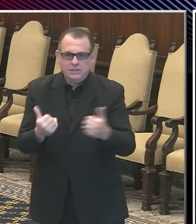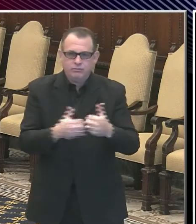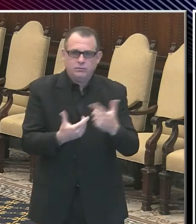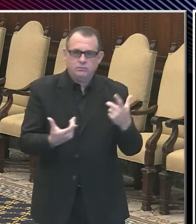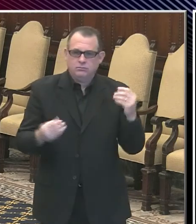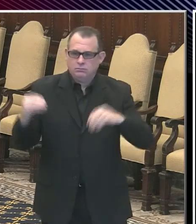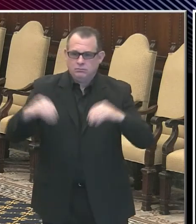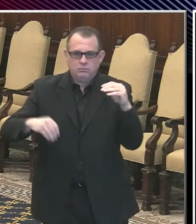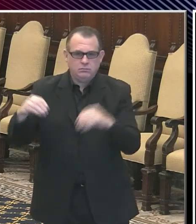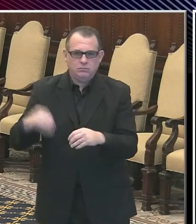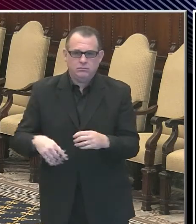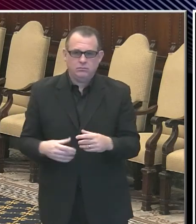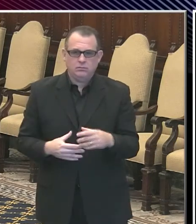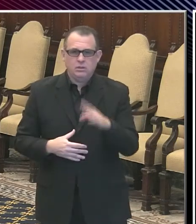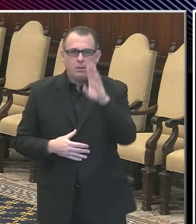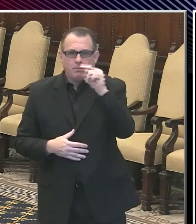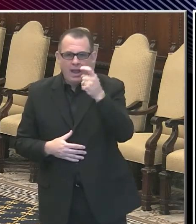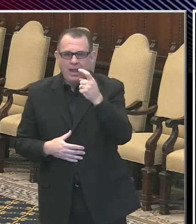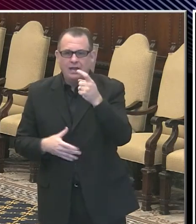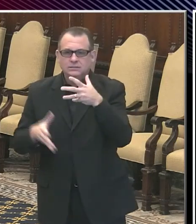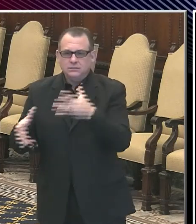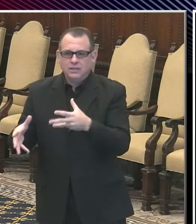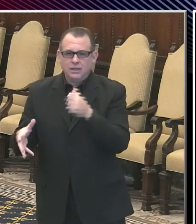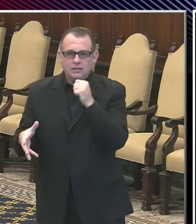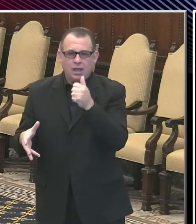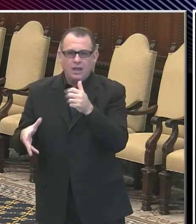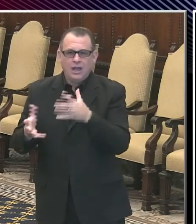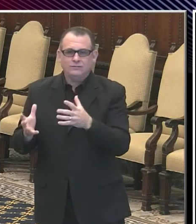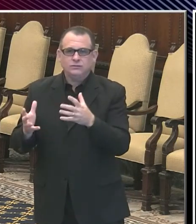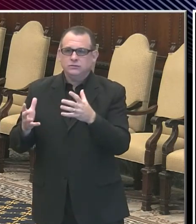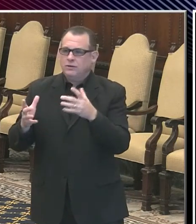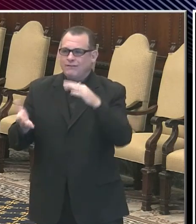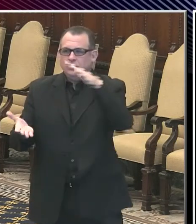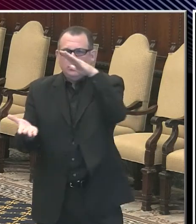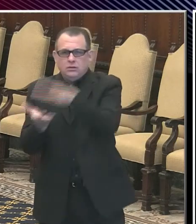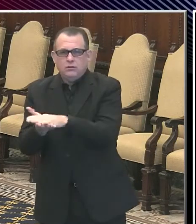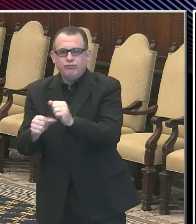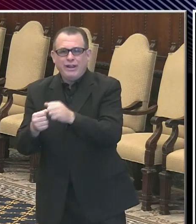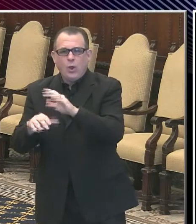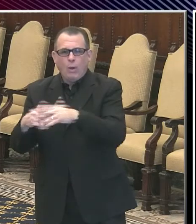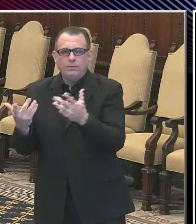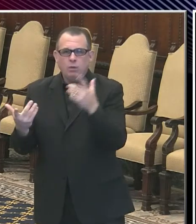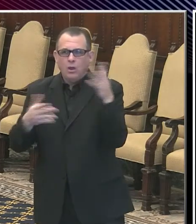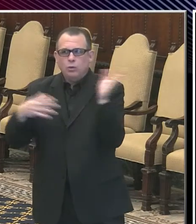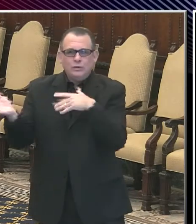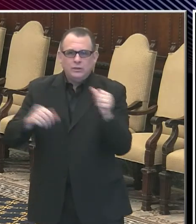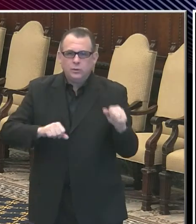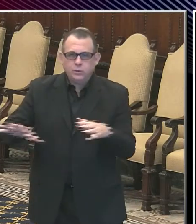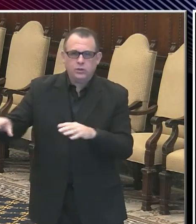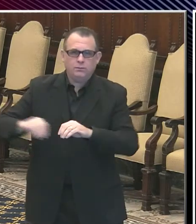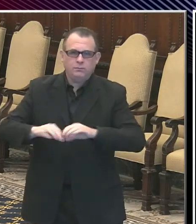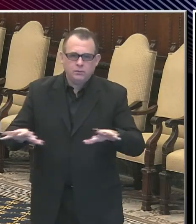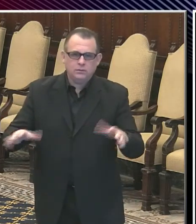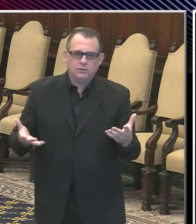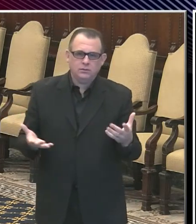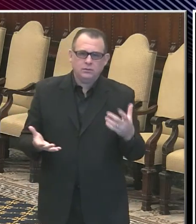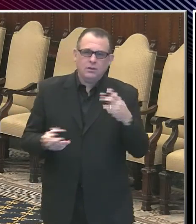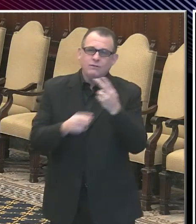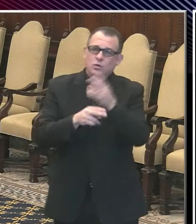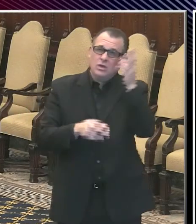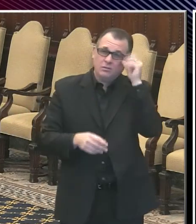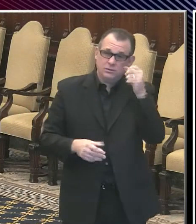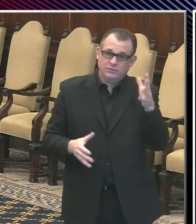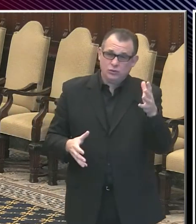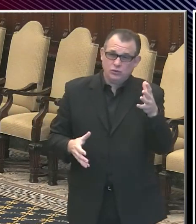boxes and cardboard don't stay out there in the rain or blow around in high wind in this time of year. And just using common sense. I mean, look, I grew